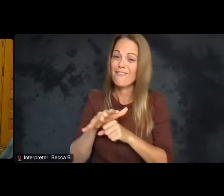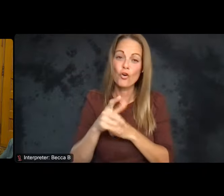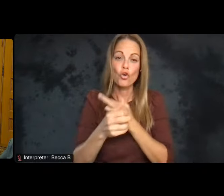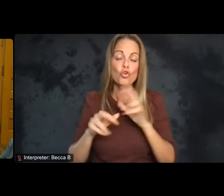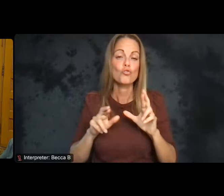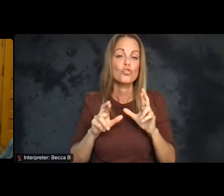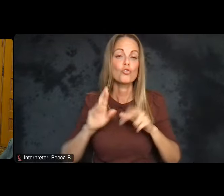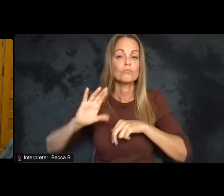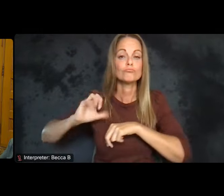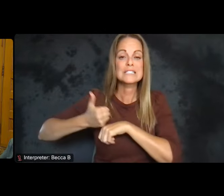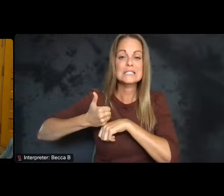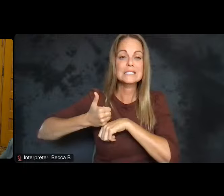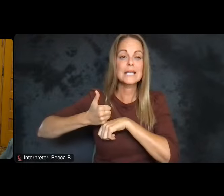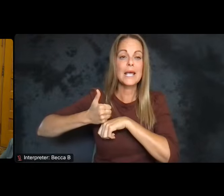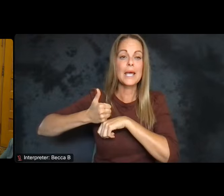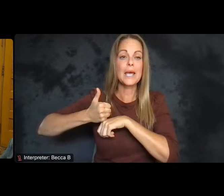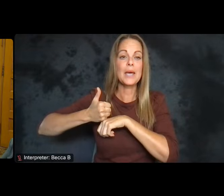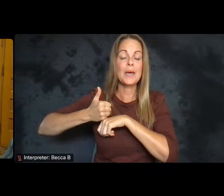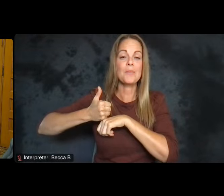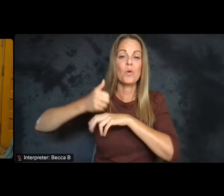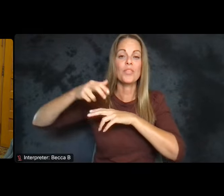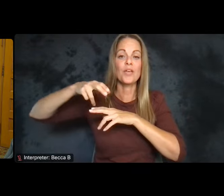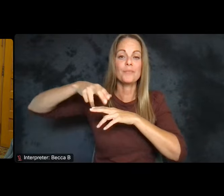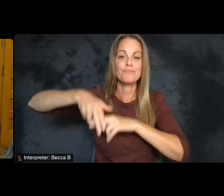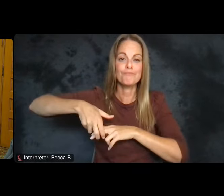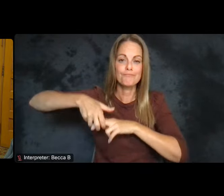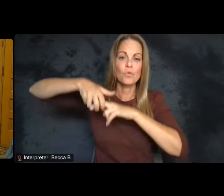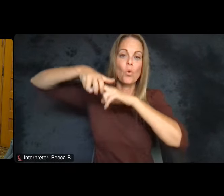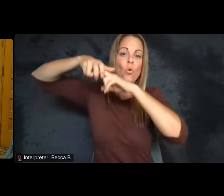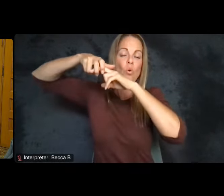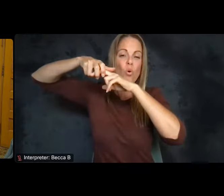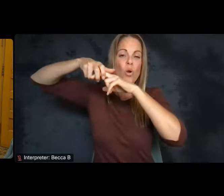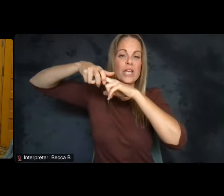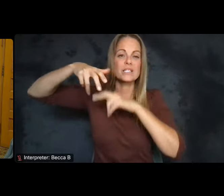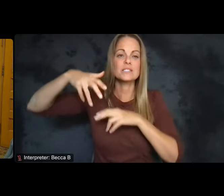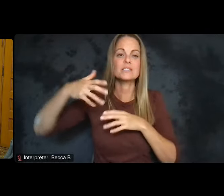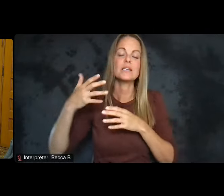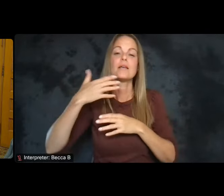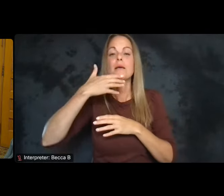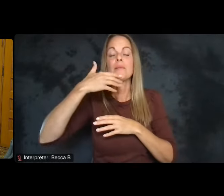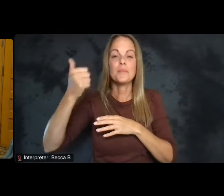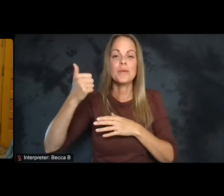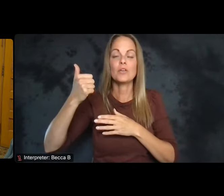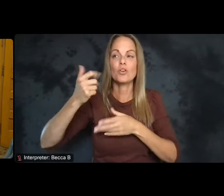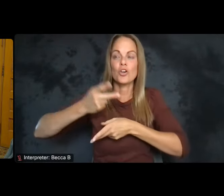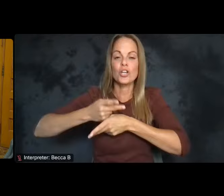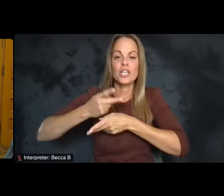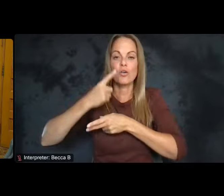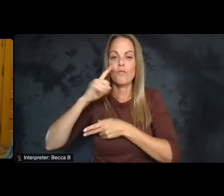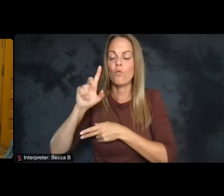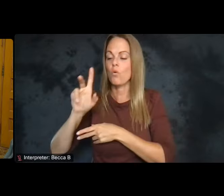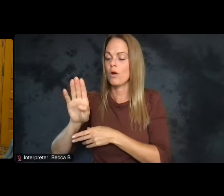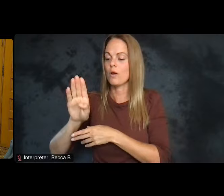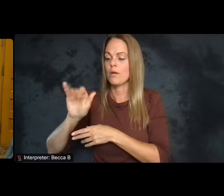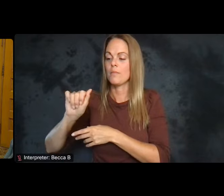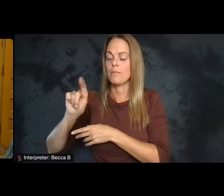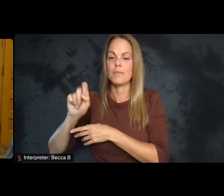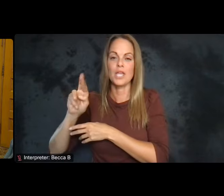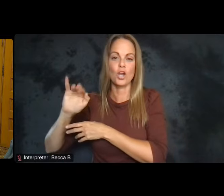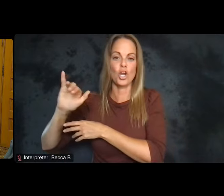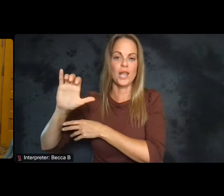the hoist assemblies and whatnot in the roofs to be able to better care for some of our bariatric patients that are coming into place